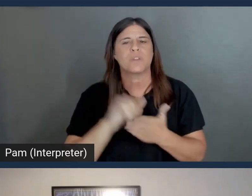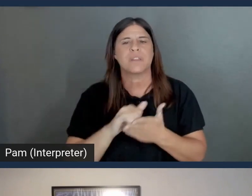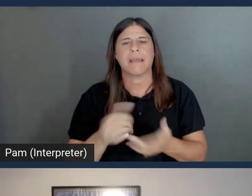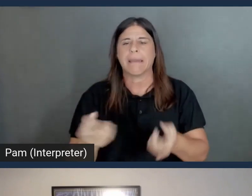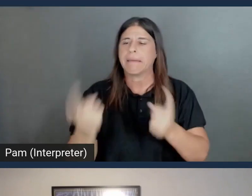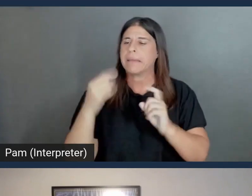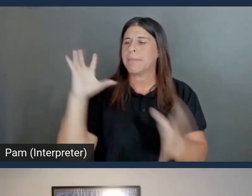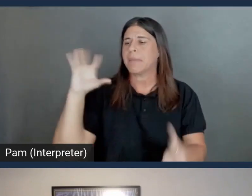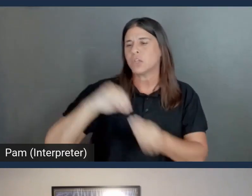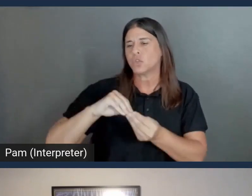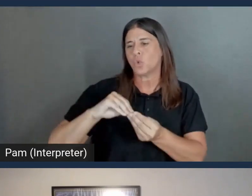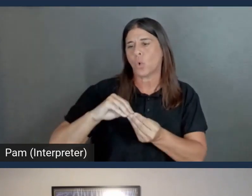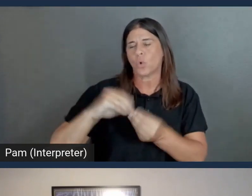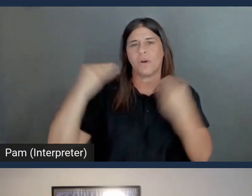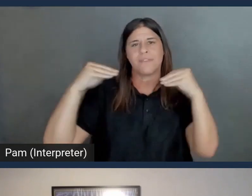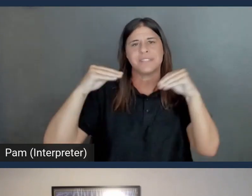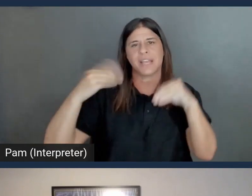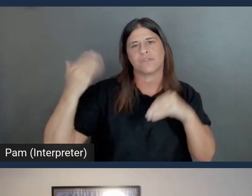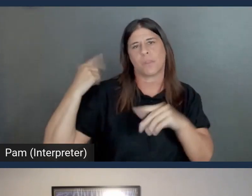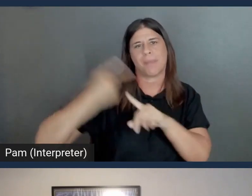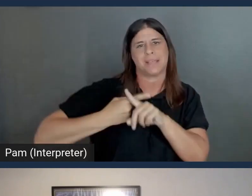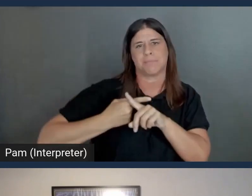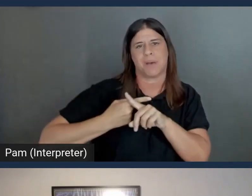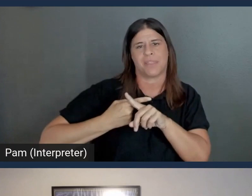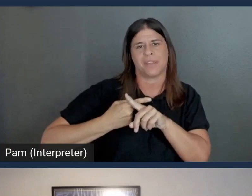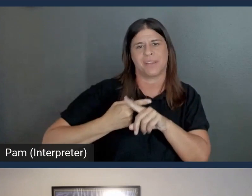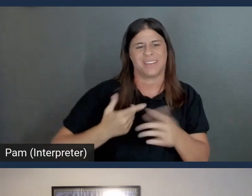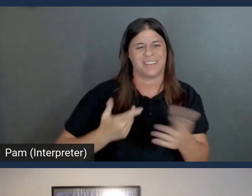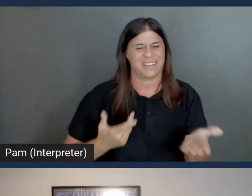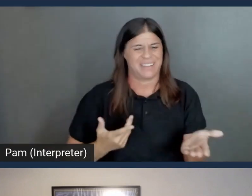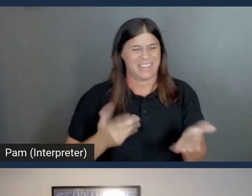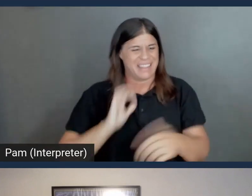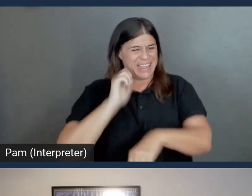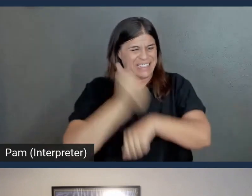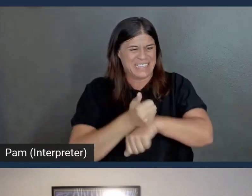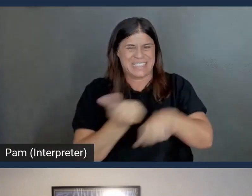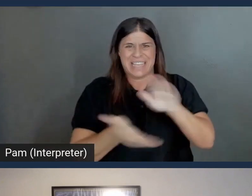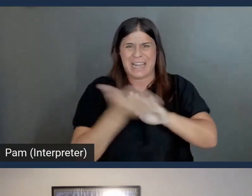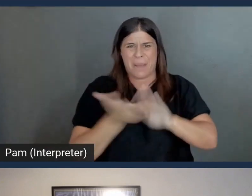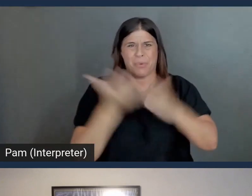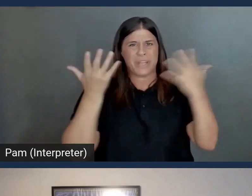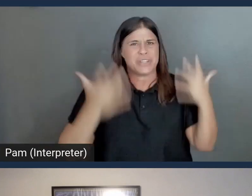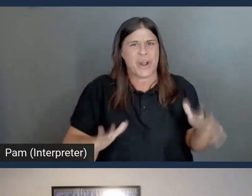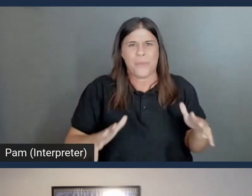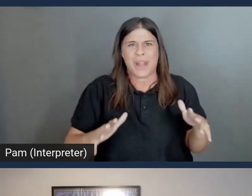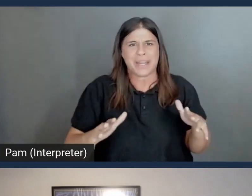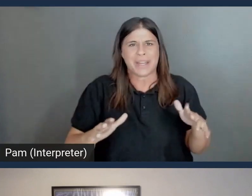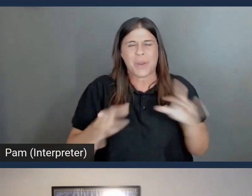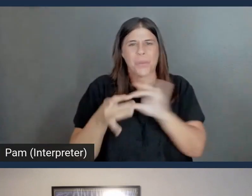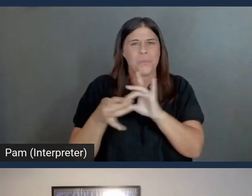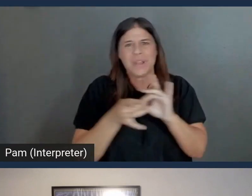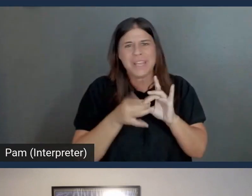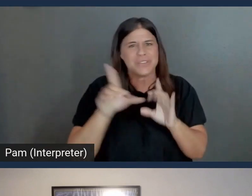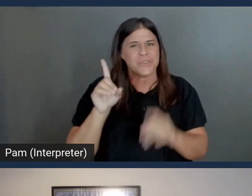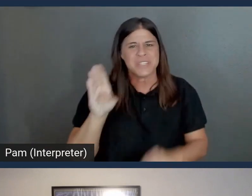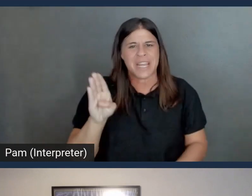of sales for the last month. This is something like, this is a set operation. This is something where relational databases are this is where they excel.